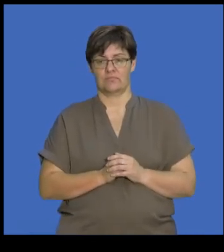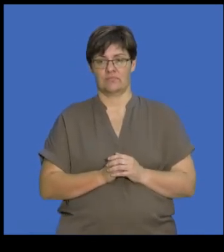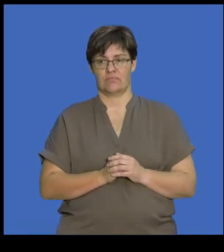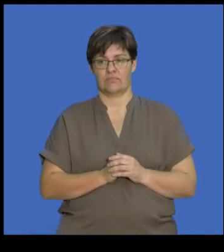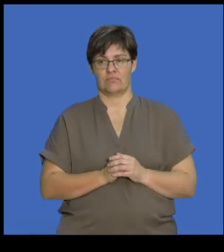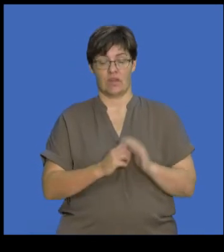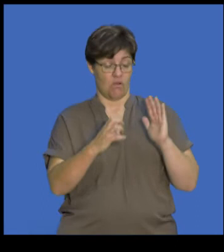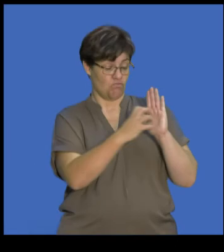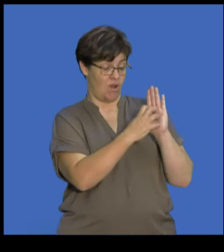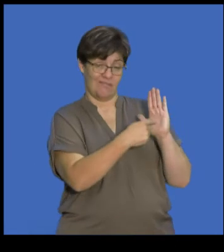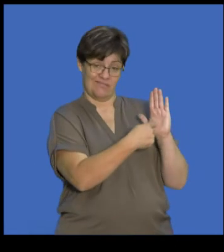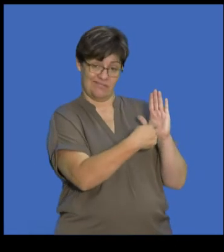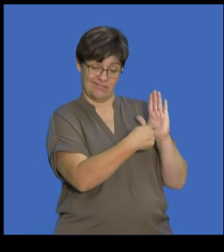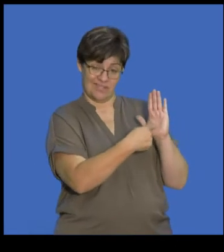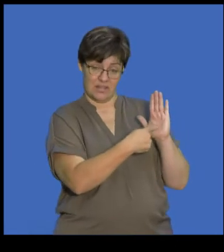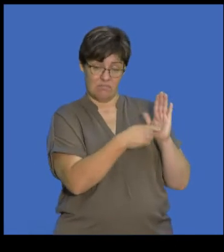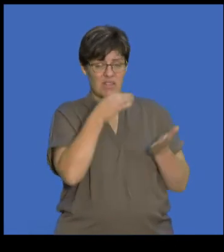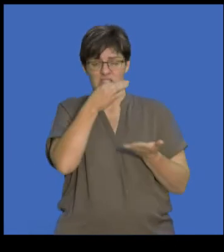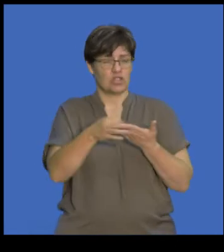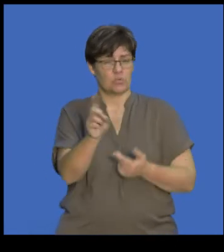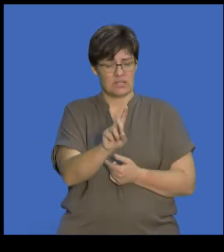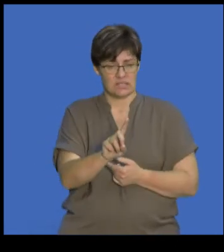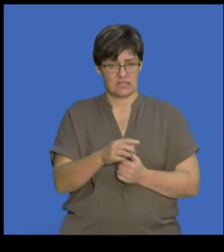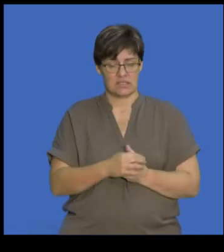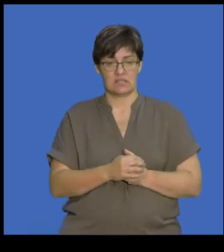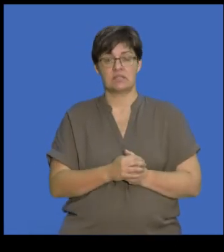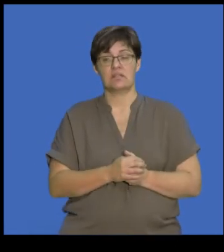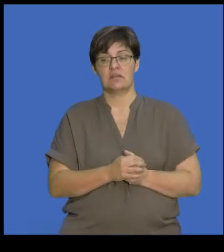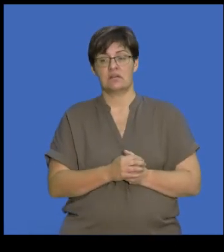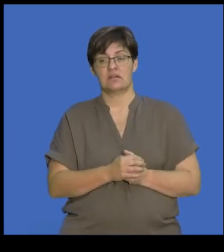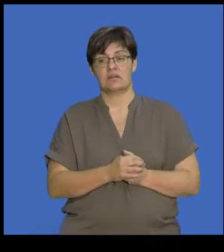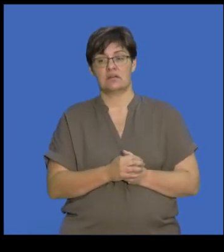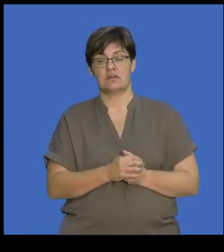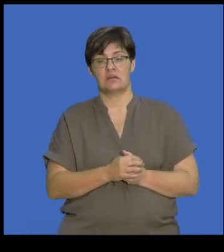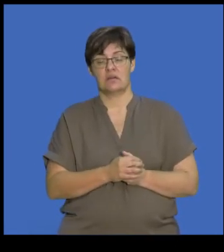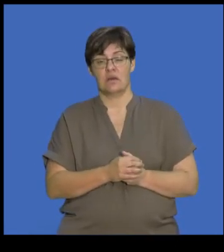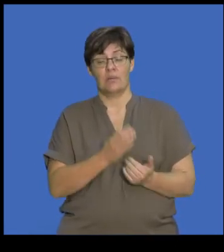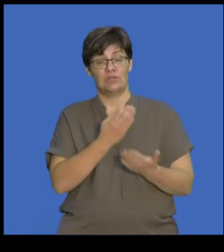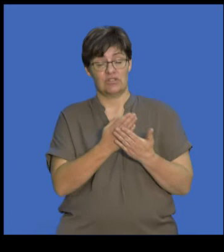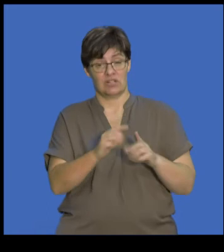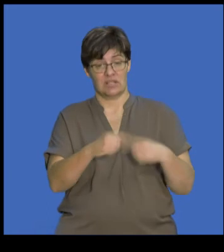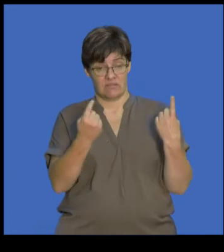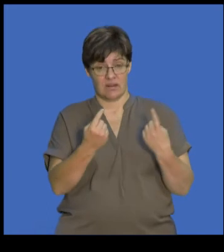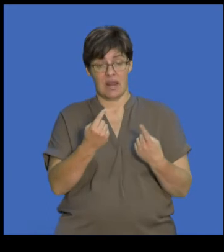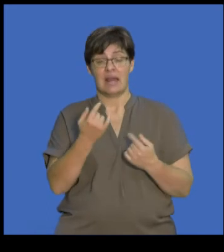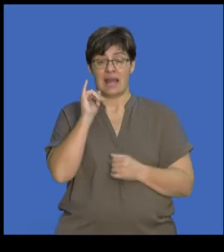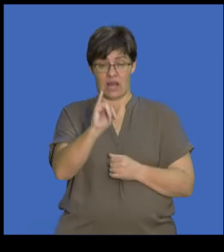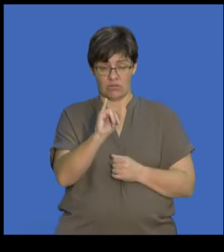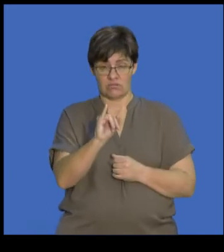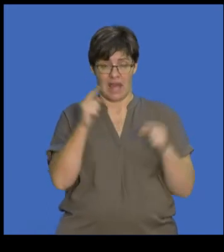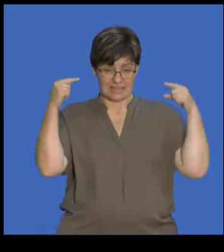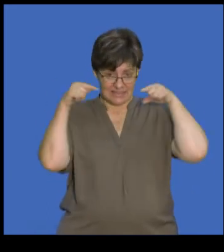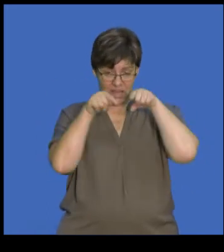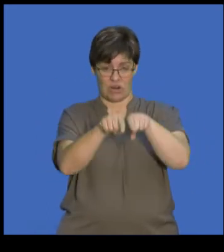suggests that the current and potential difference are actually directly proportional, okay? So if we go back to